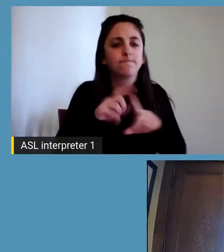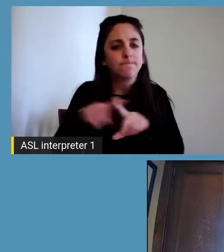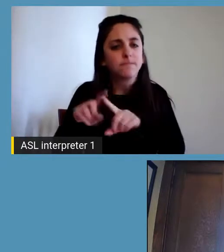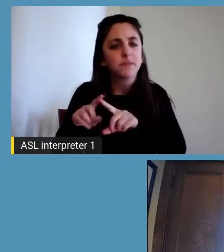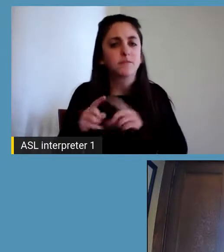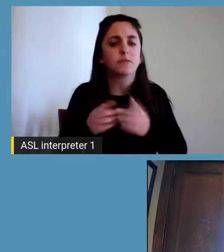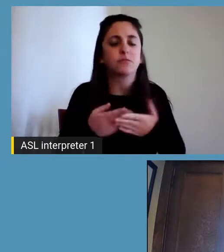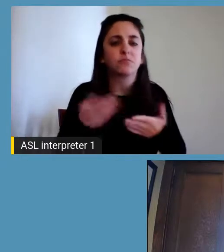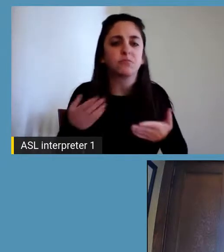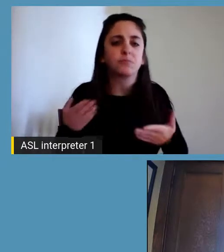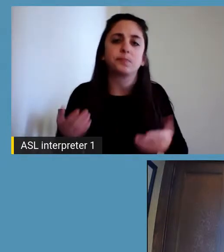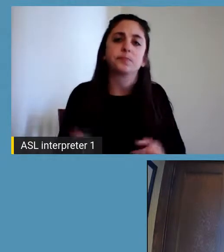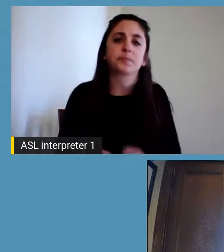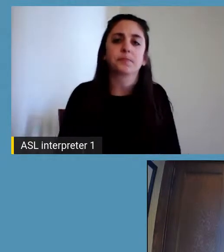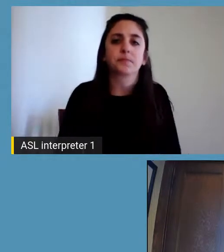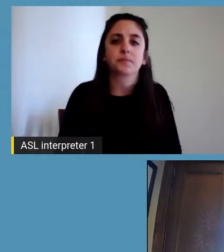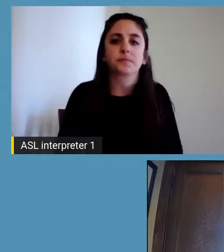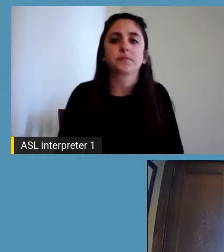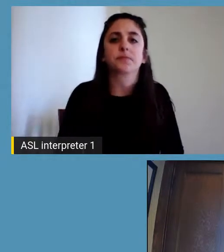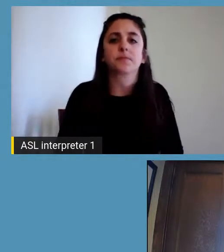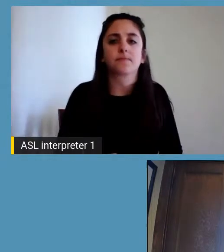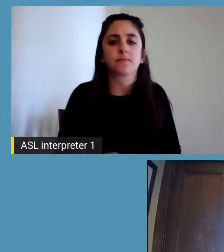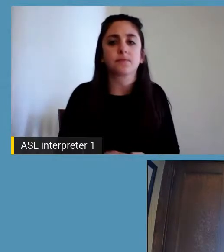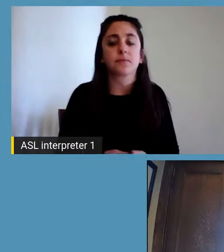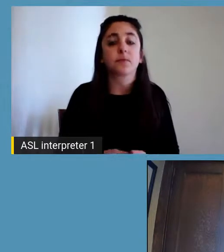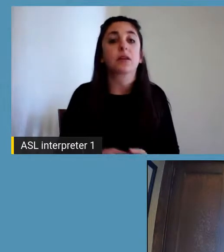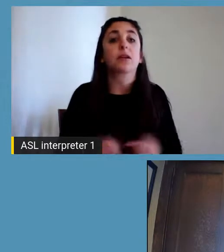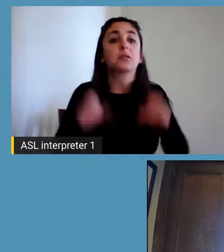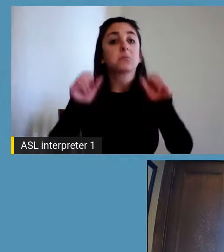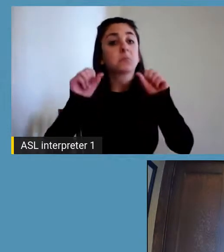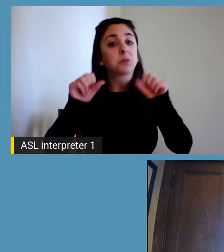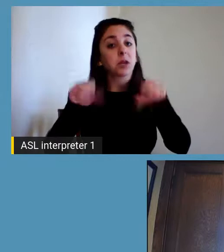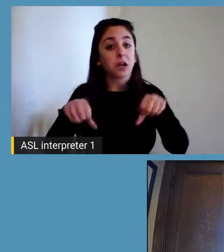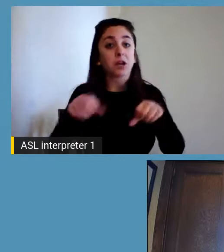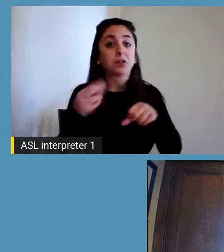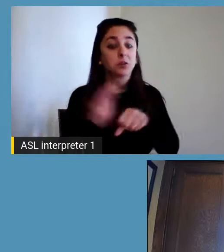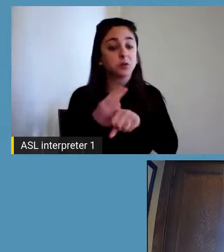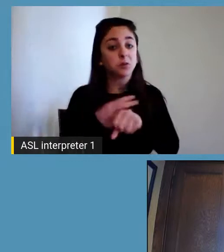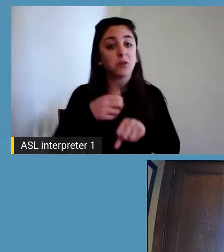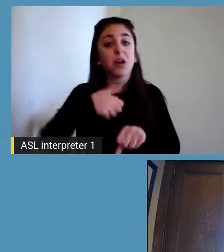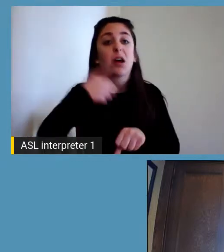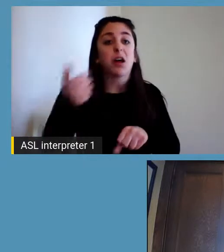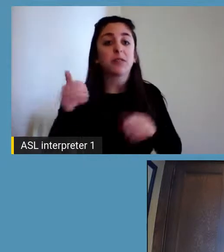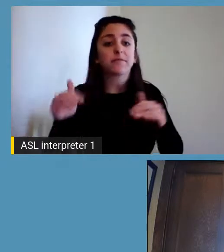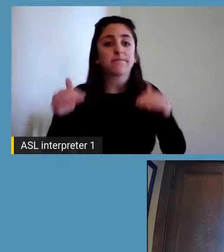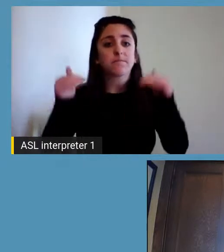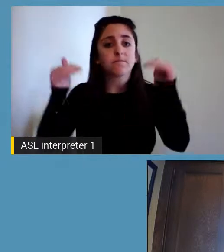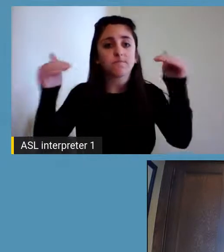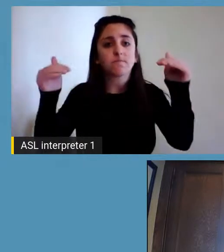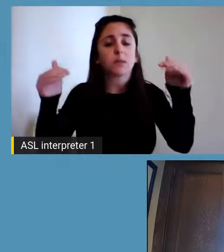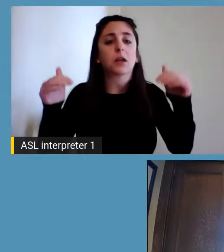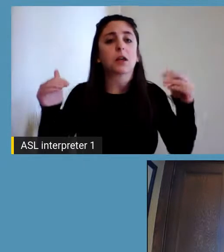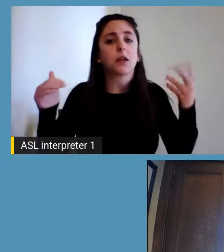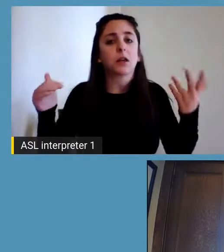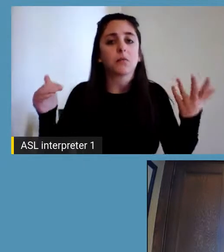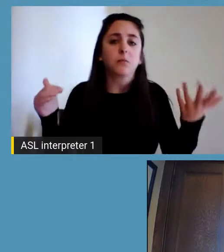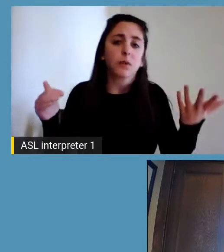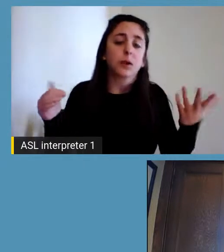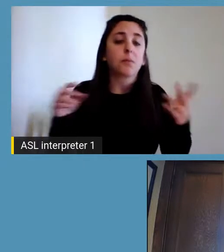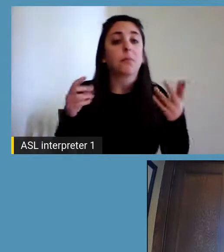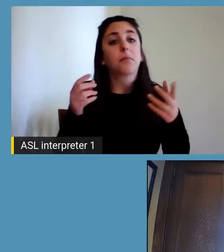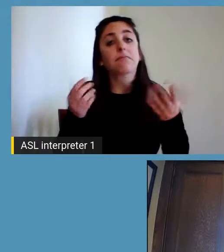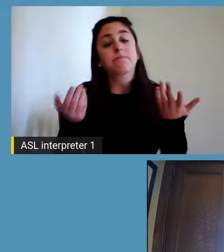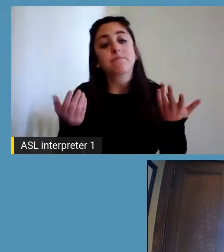then you can go up to the next levels of scanners, which again might be too much for a small museum, but then it also might be